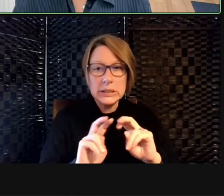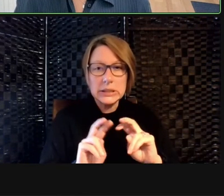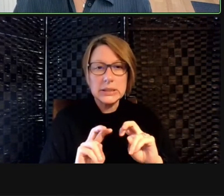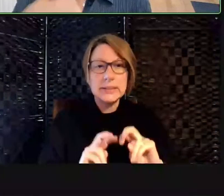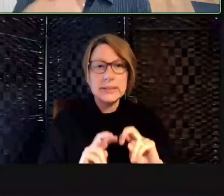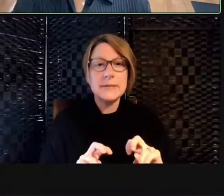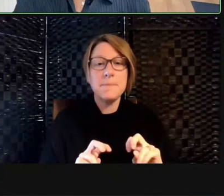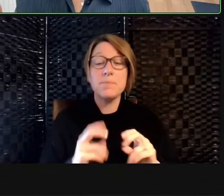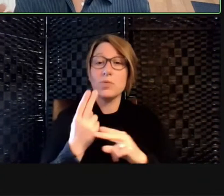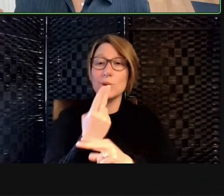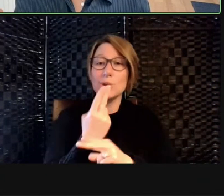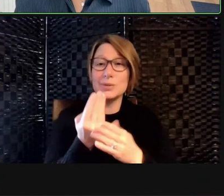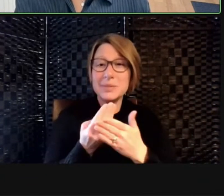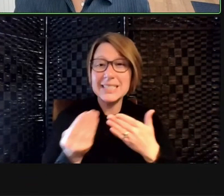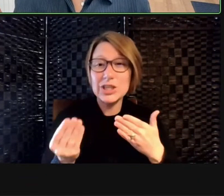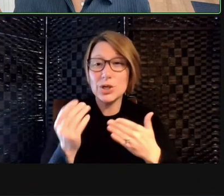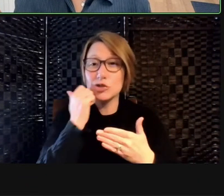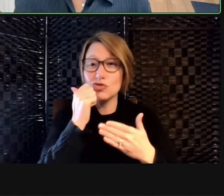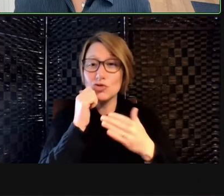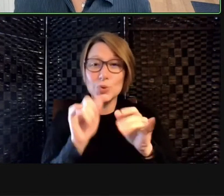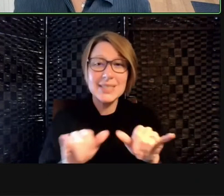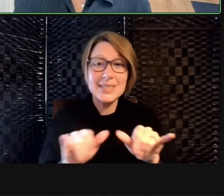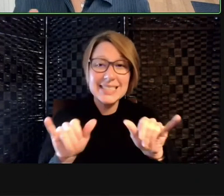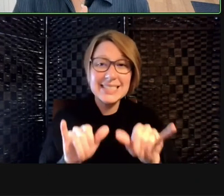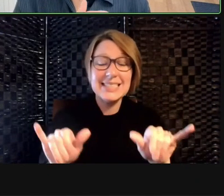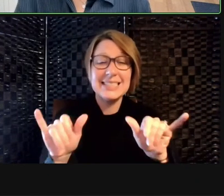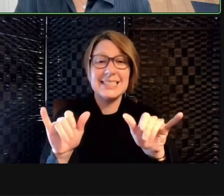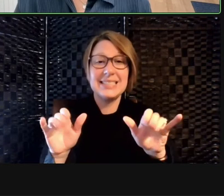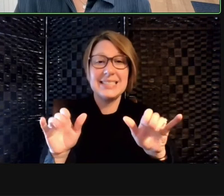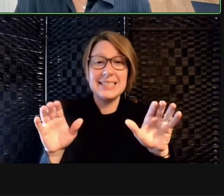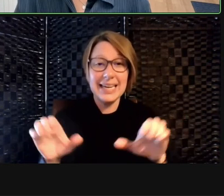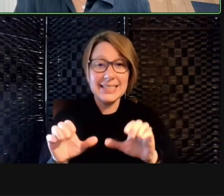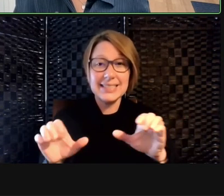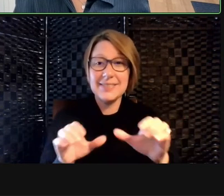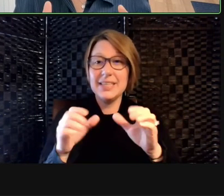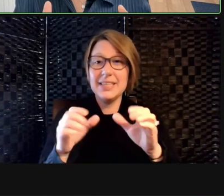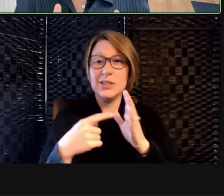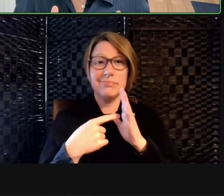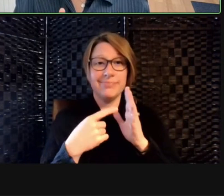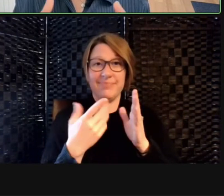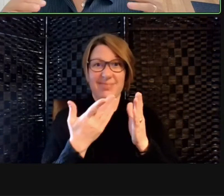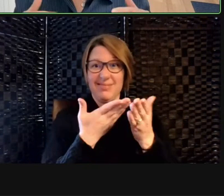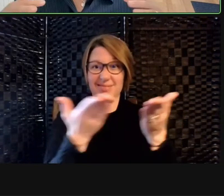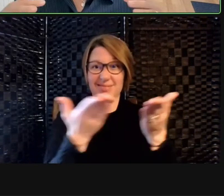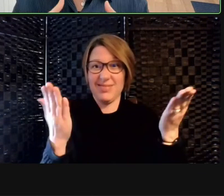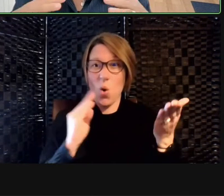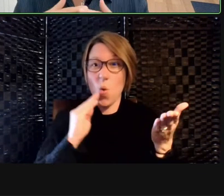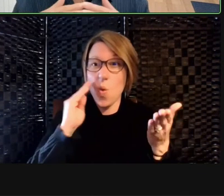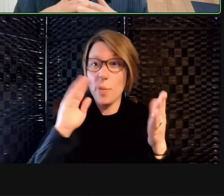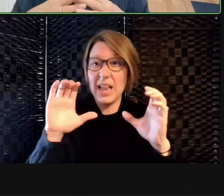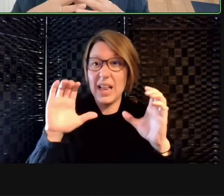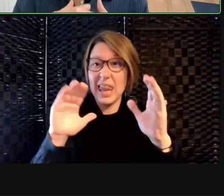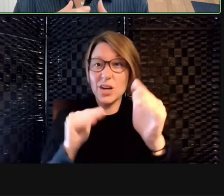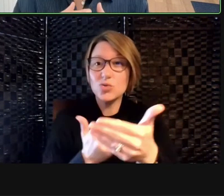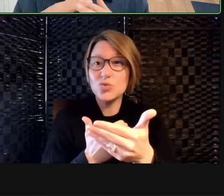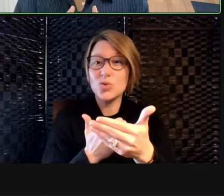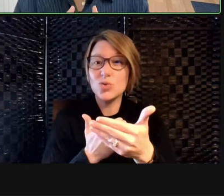use materials and routines and activities that are present in the child's home and classroom so that they can really make